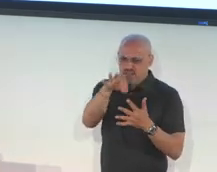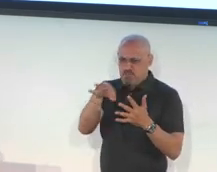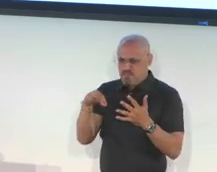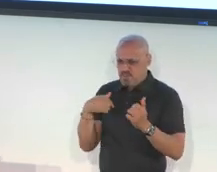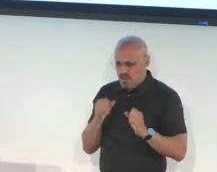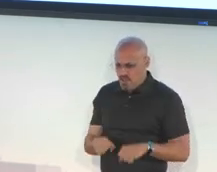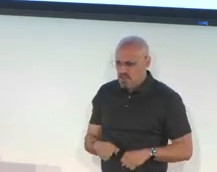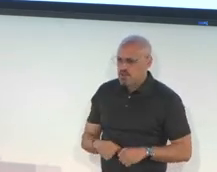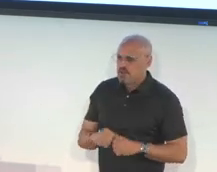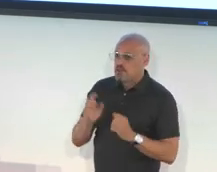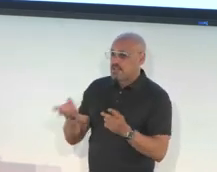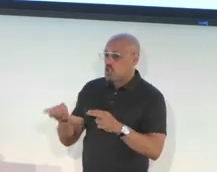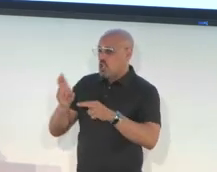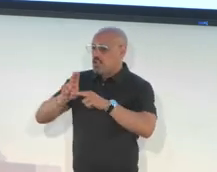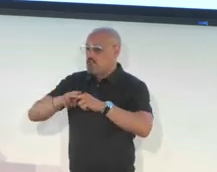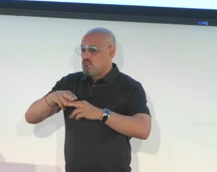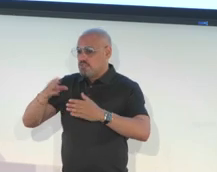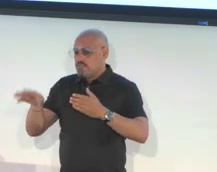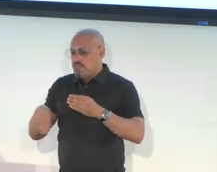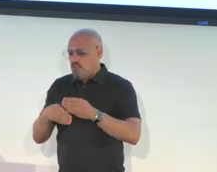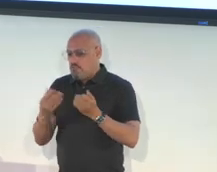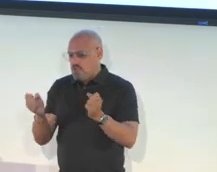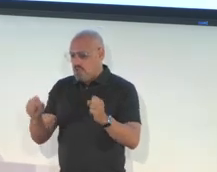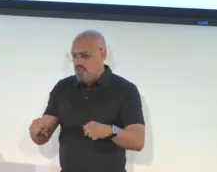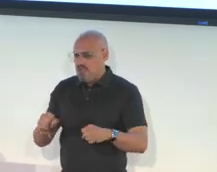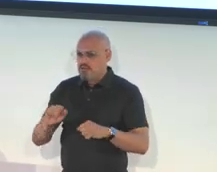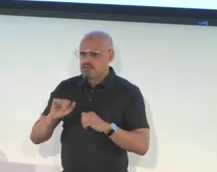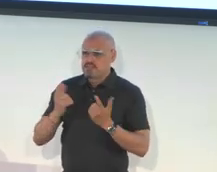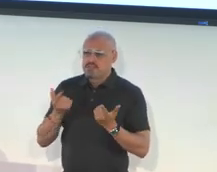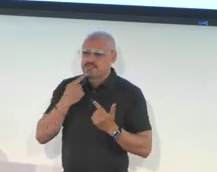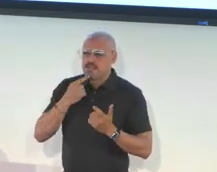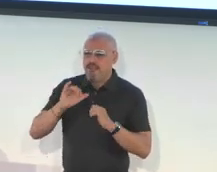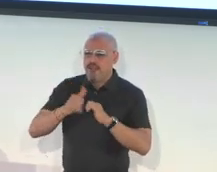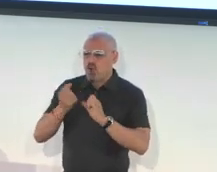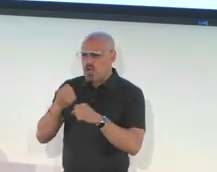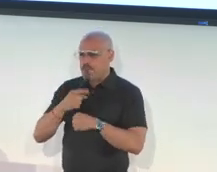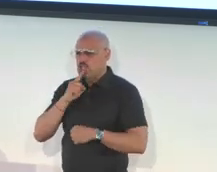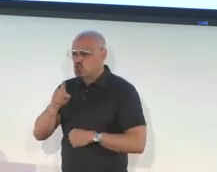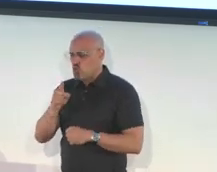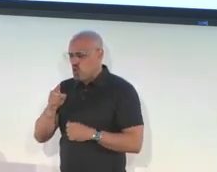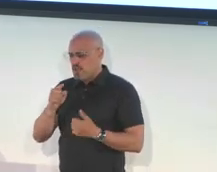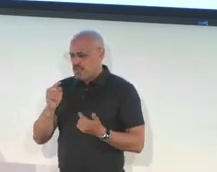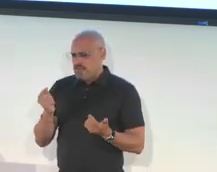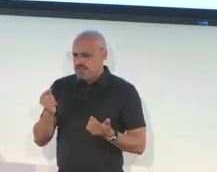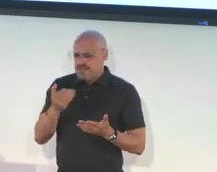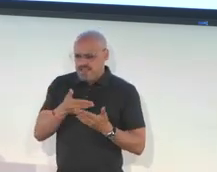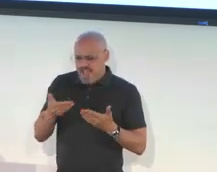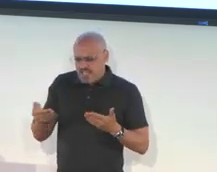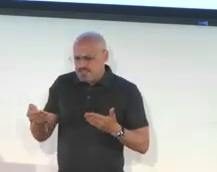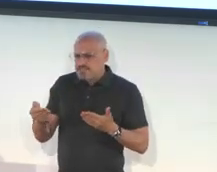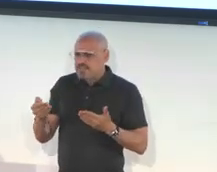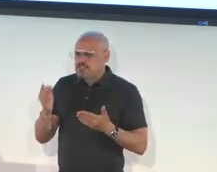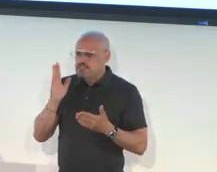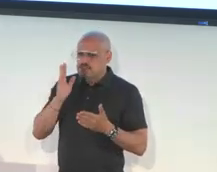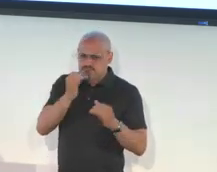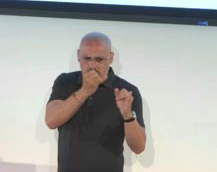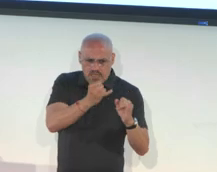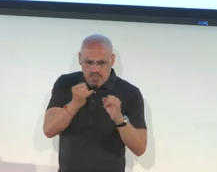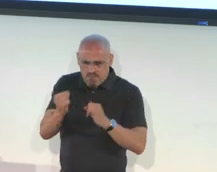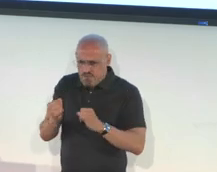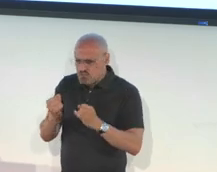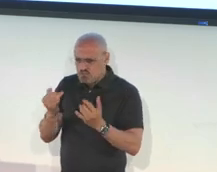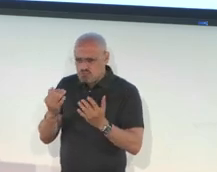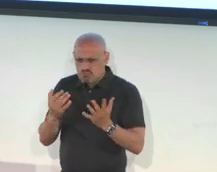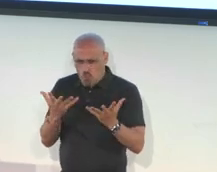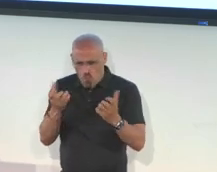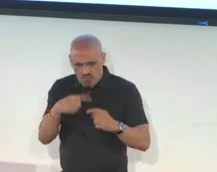again add in an inclusive element to it. It's by going, how can I make sure that these assets are going to the individuals that we want them to